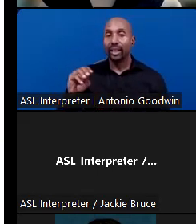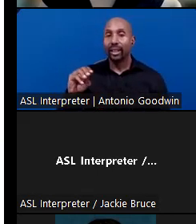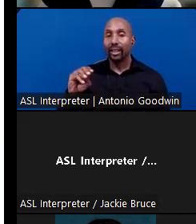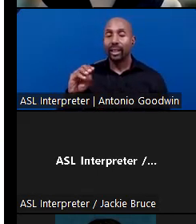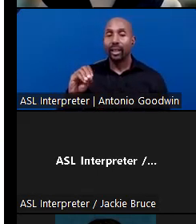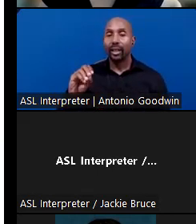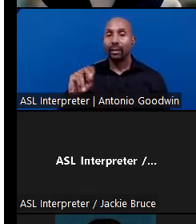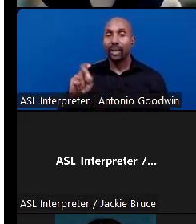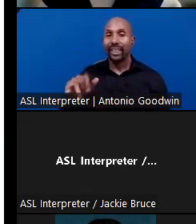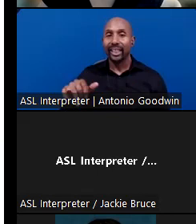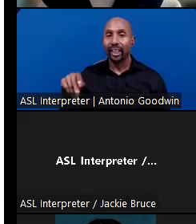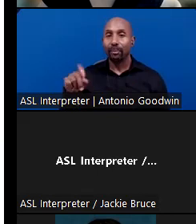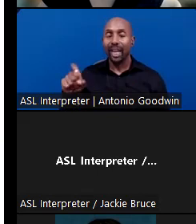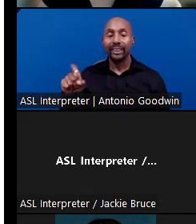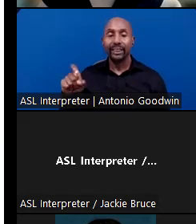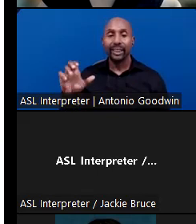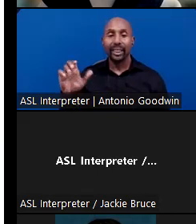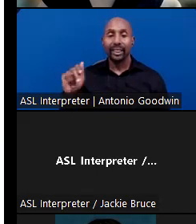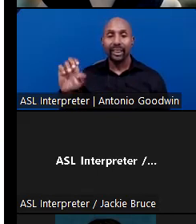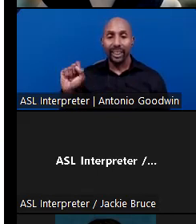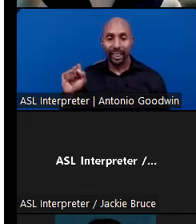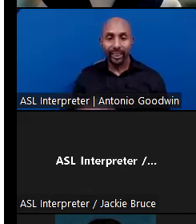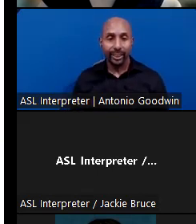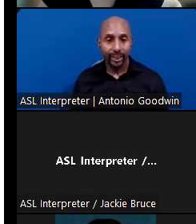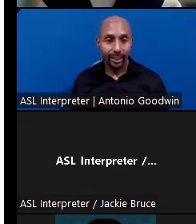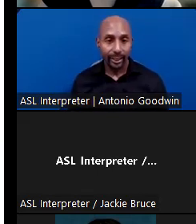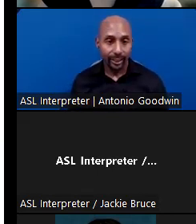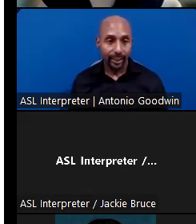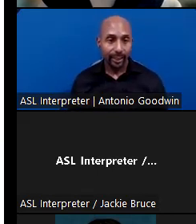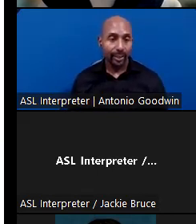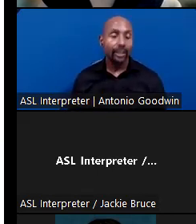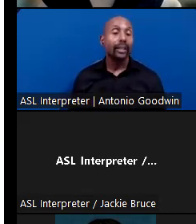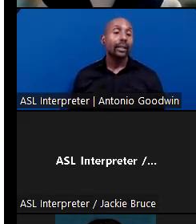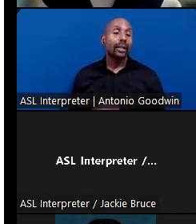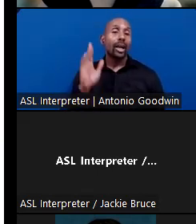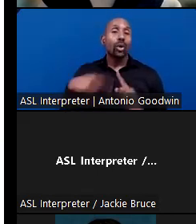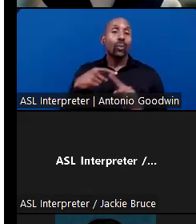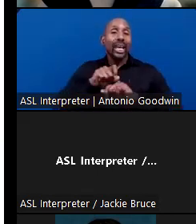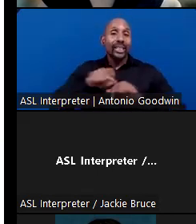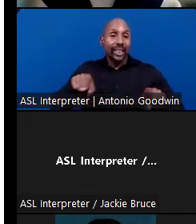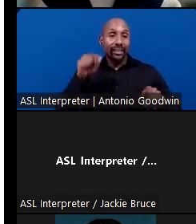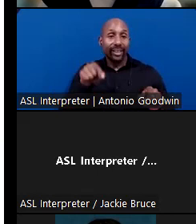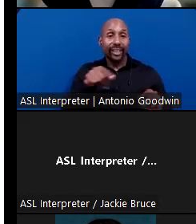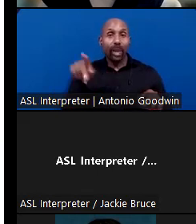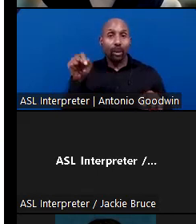So you can get, again, these are all going to be live links when I send this out, so you can check.